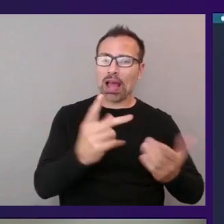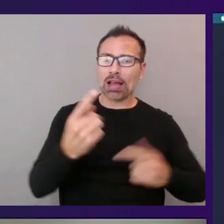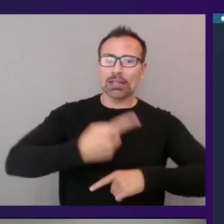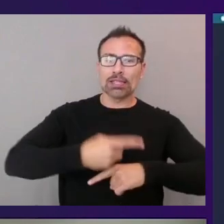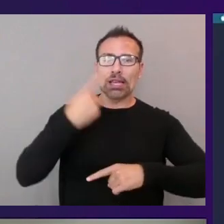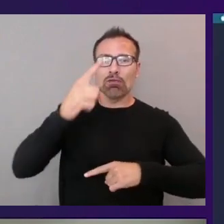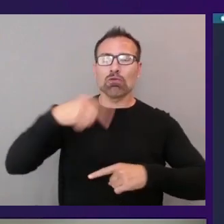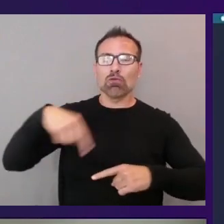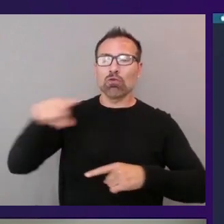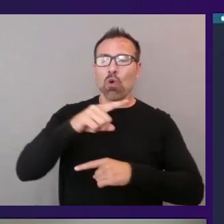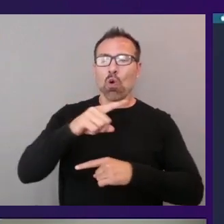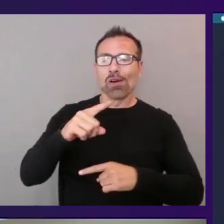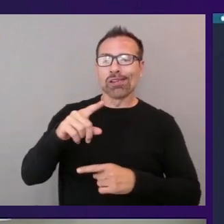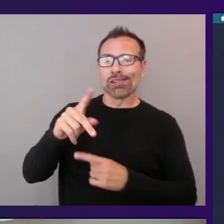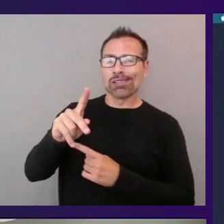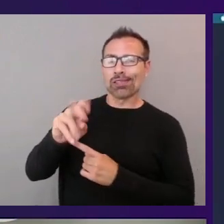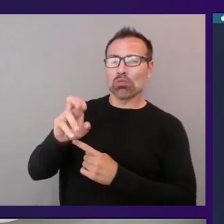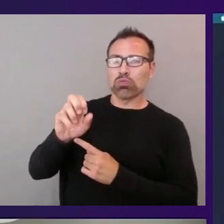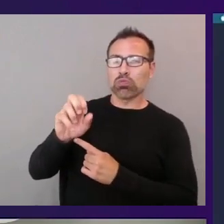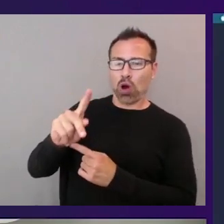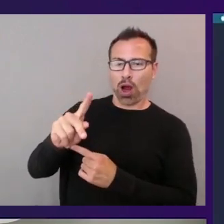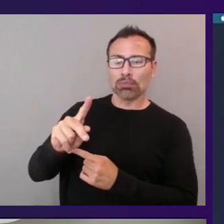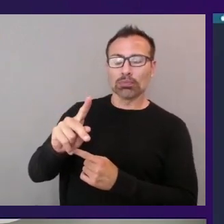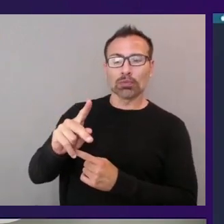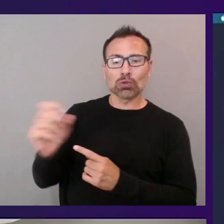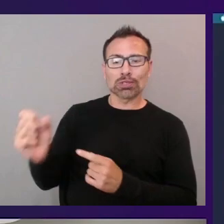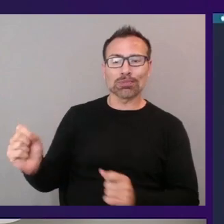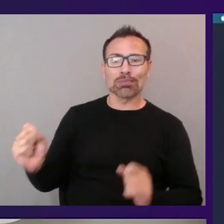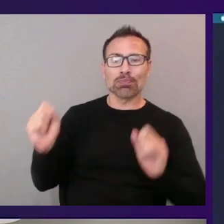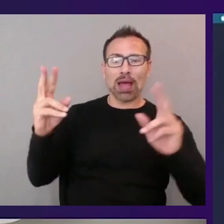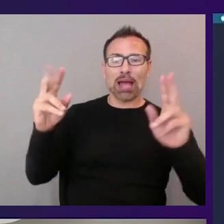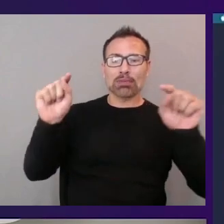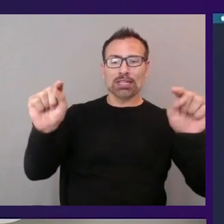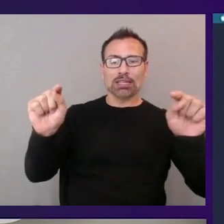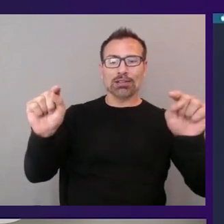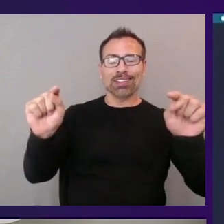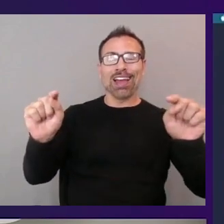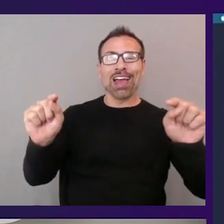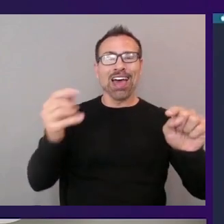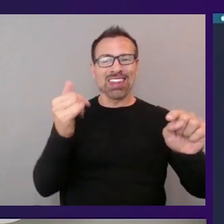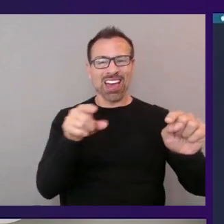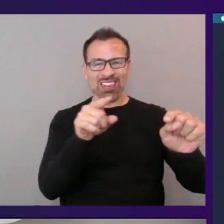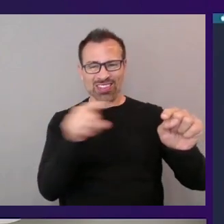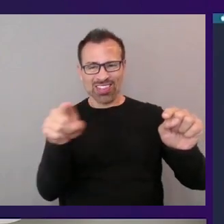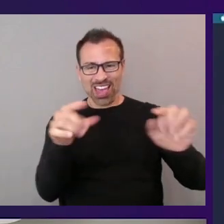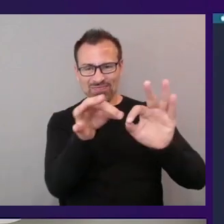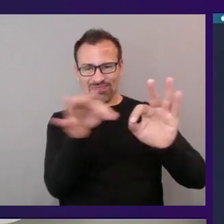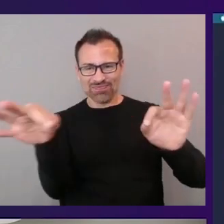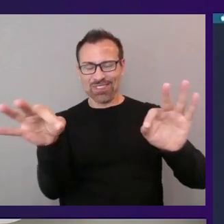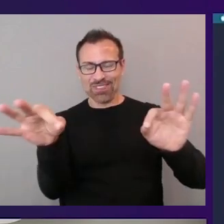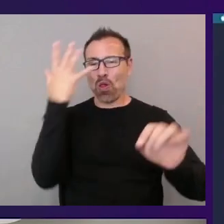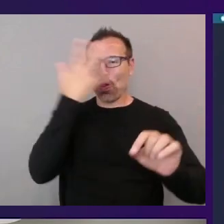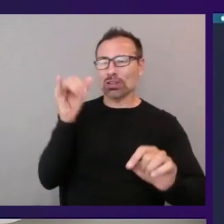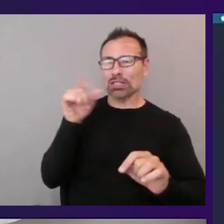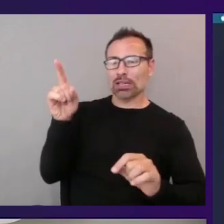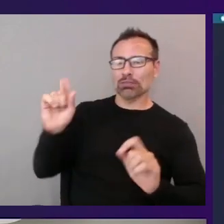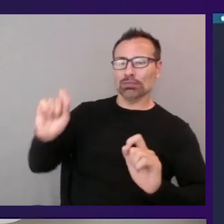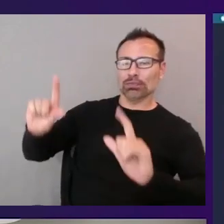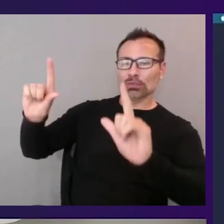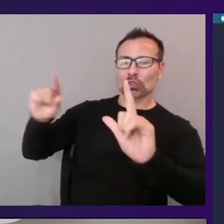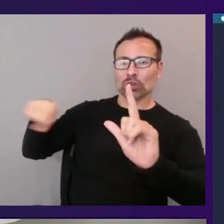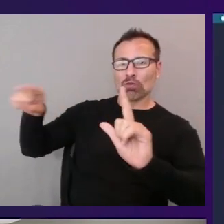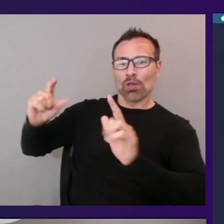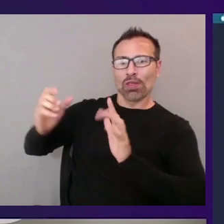is fed back up to here. And that is how we're going to see the end results onto the screen. So it's all in one file, and it's a